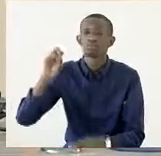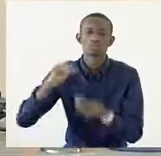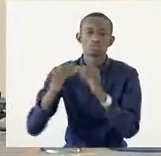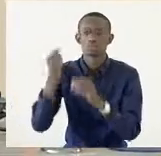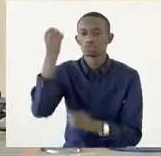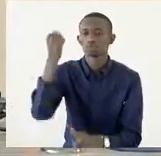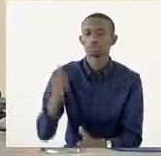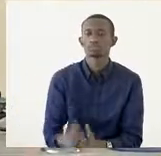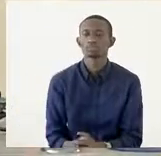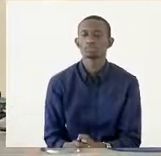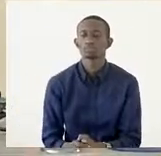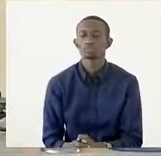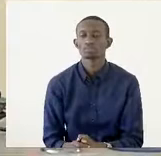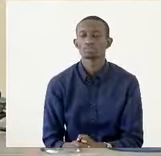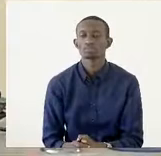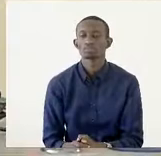called